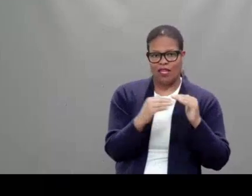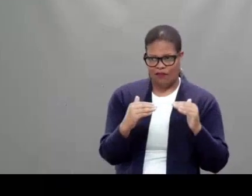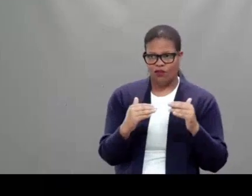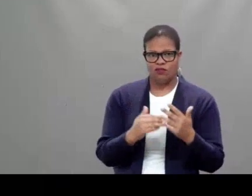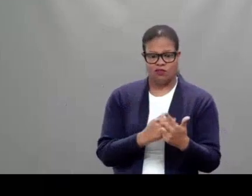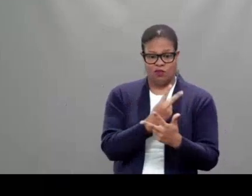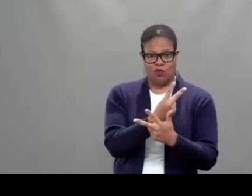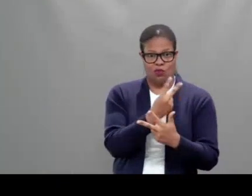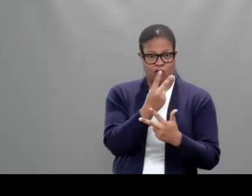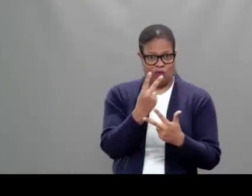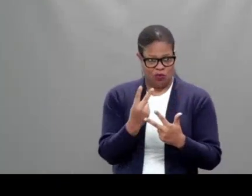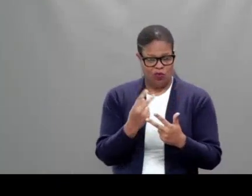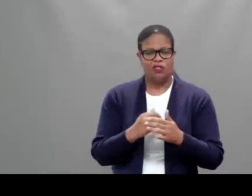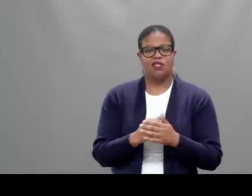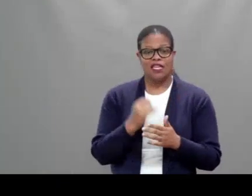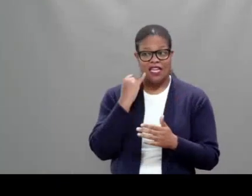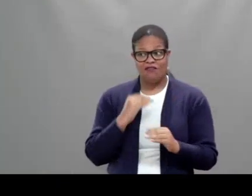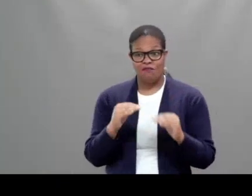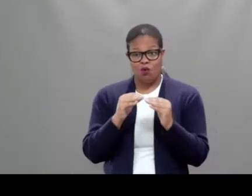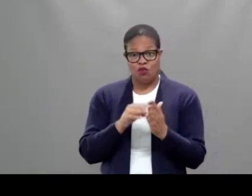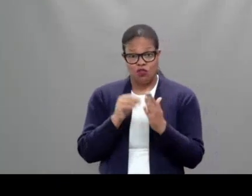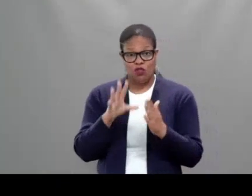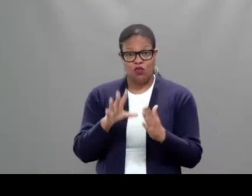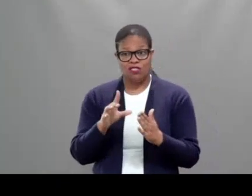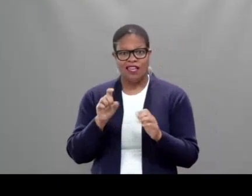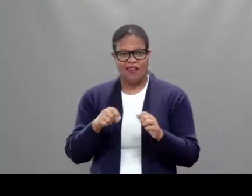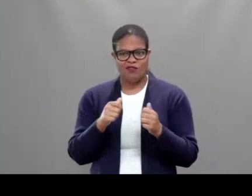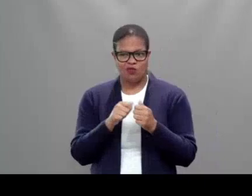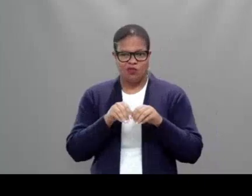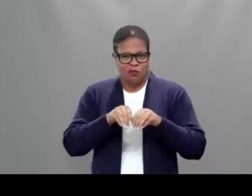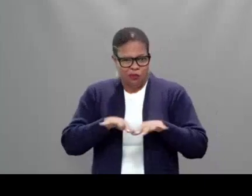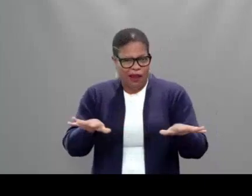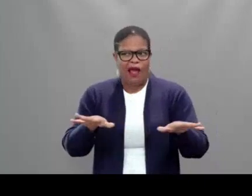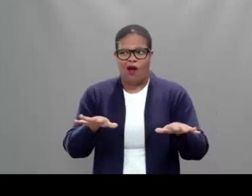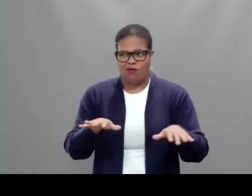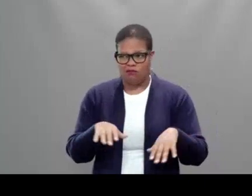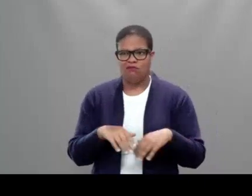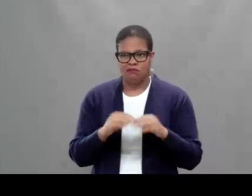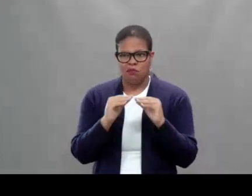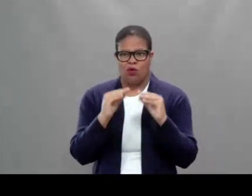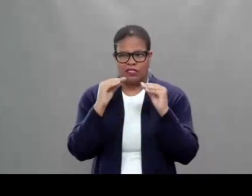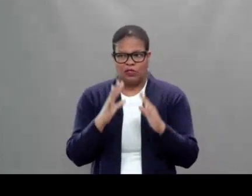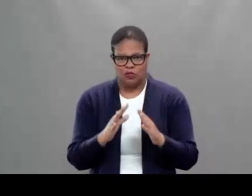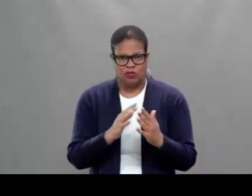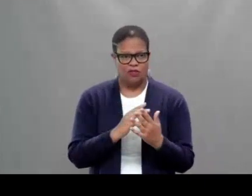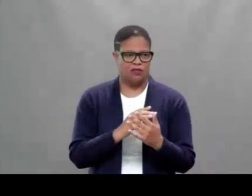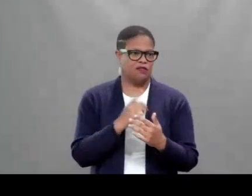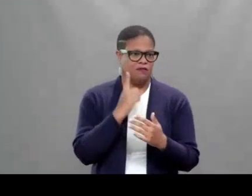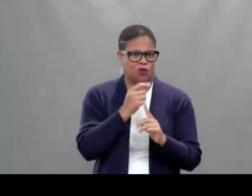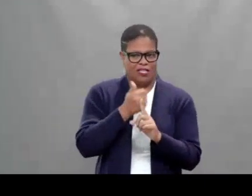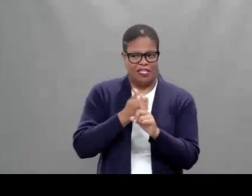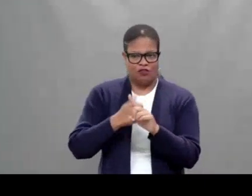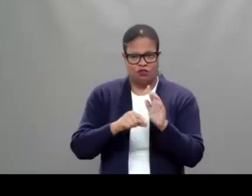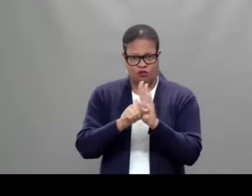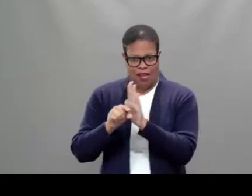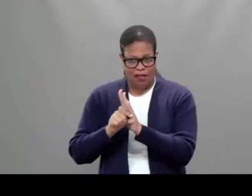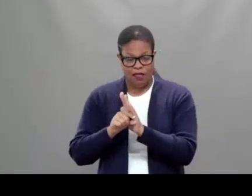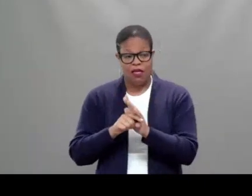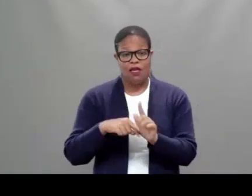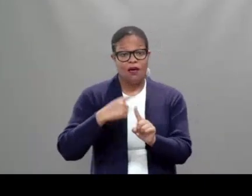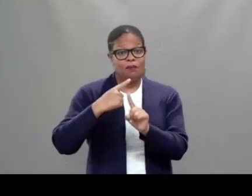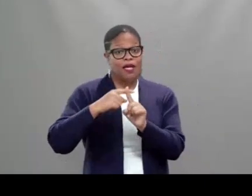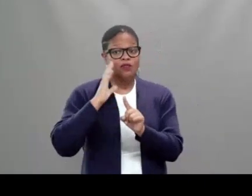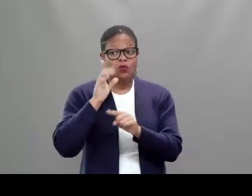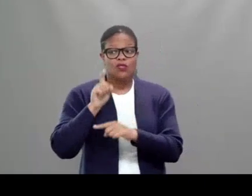more students, we'll have to have a teacher at each grade level, depending on the enrollment. So, and then a TA for each one of